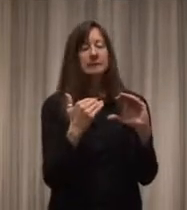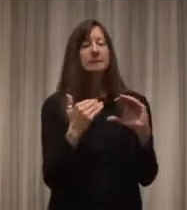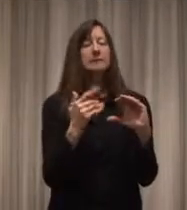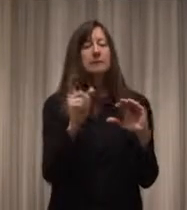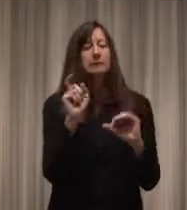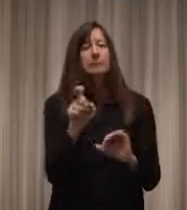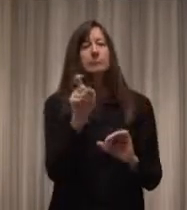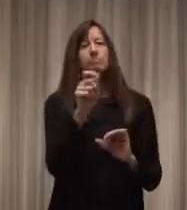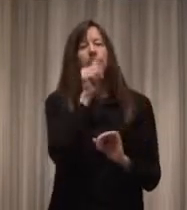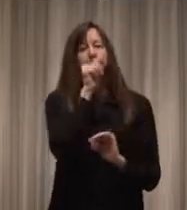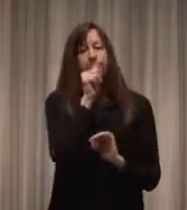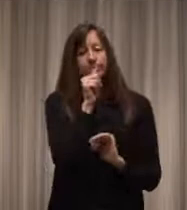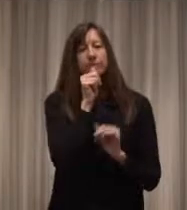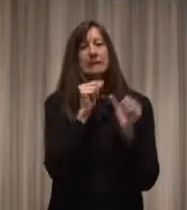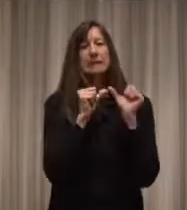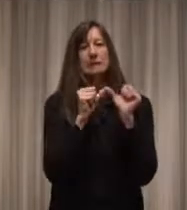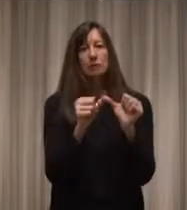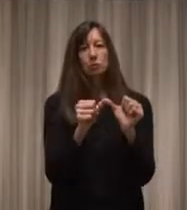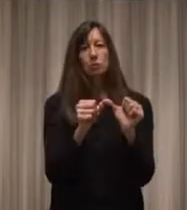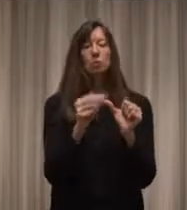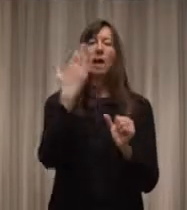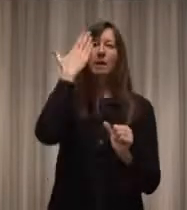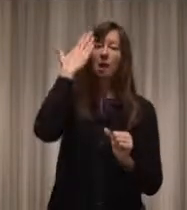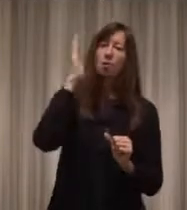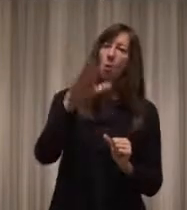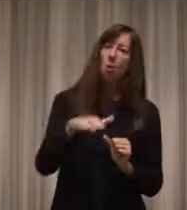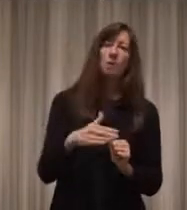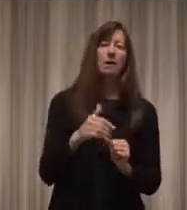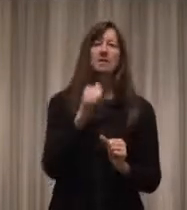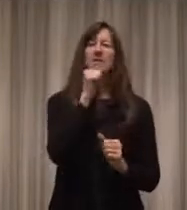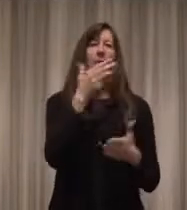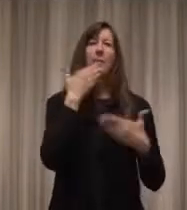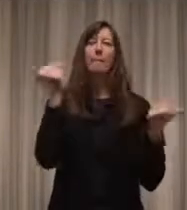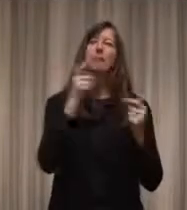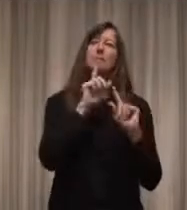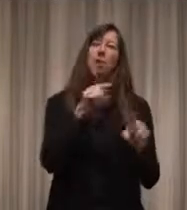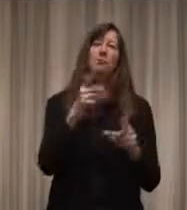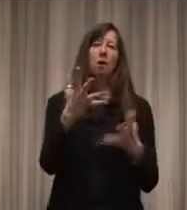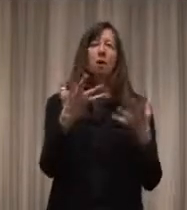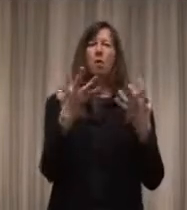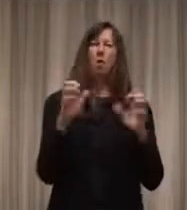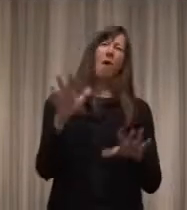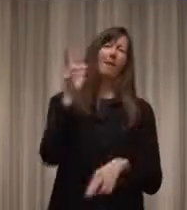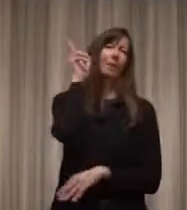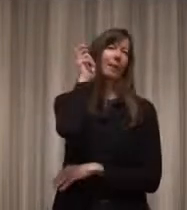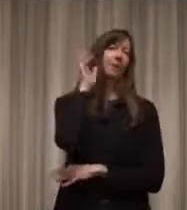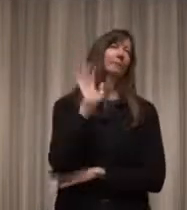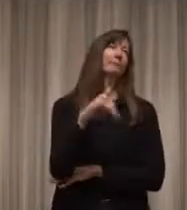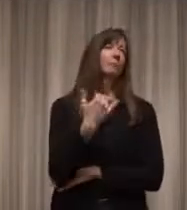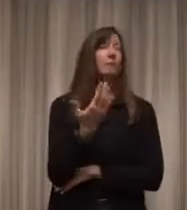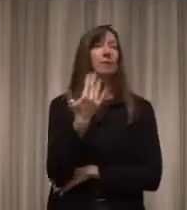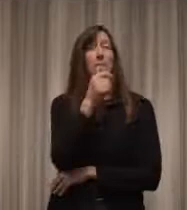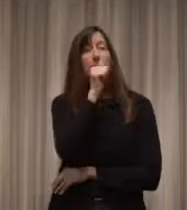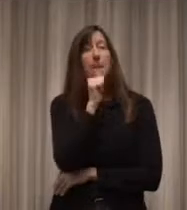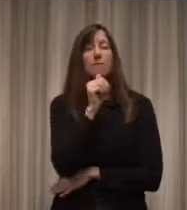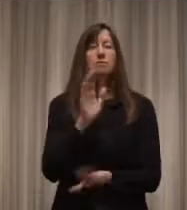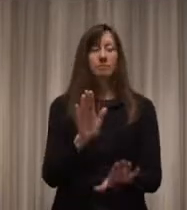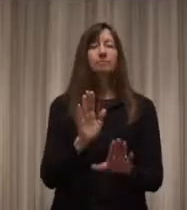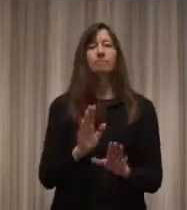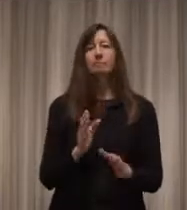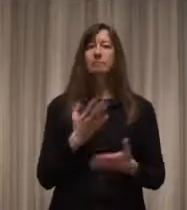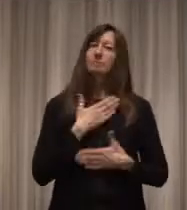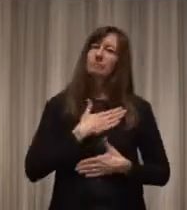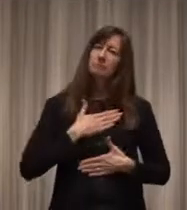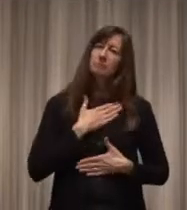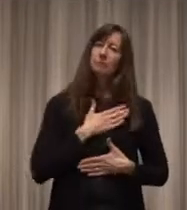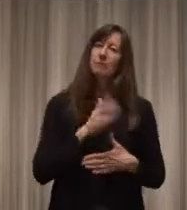hear, but that unfortunately is the reality of the situation. Another message I got a few hours ago,